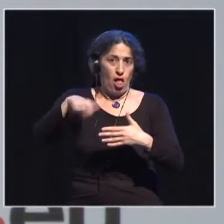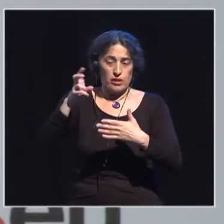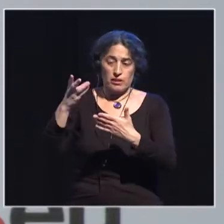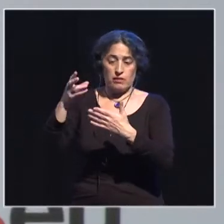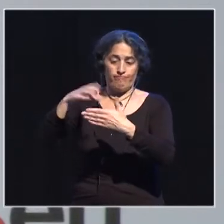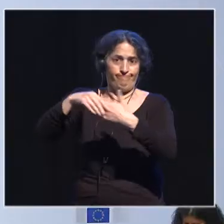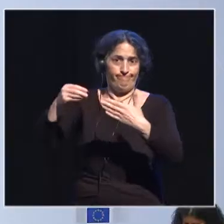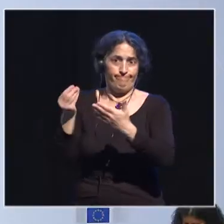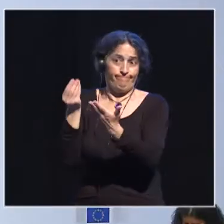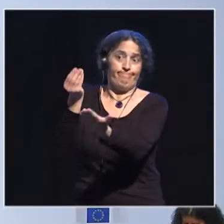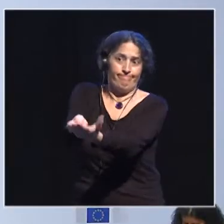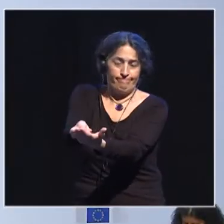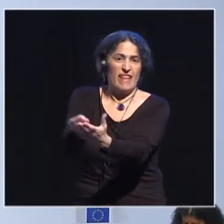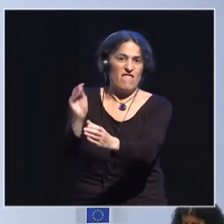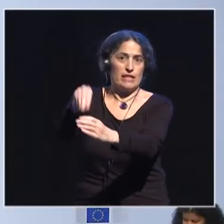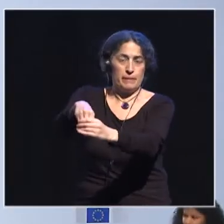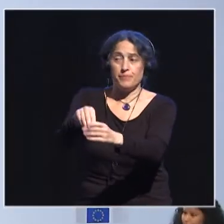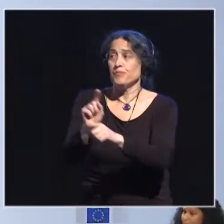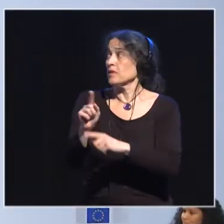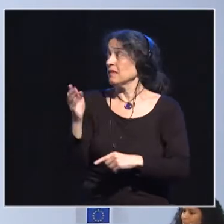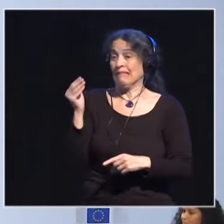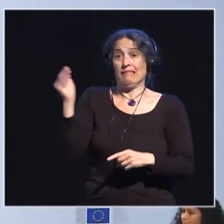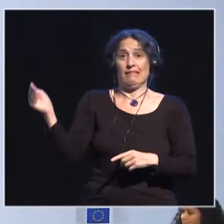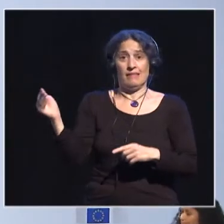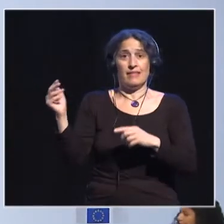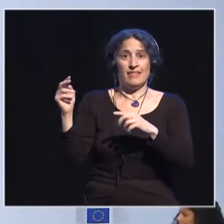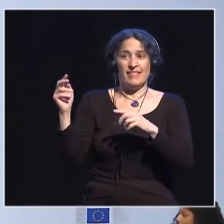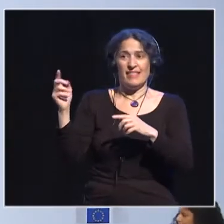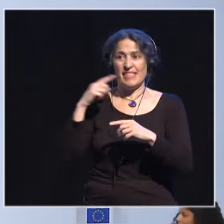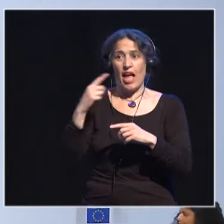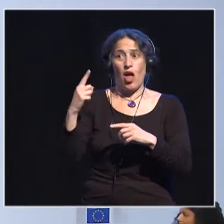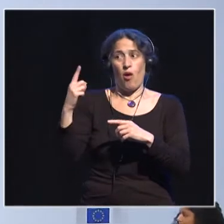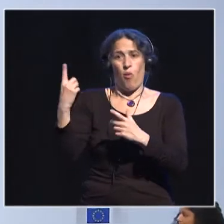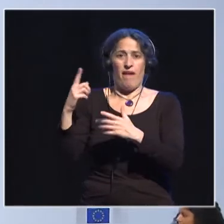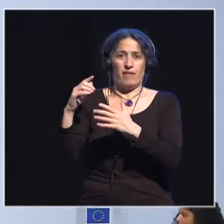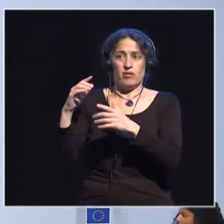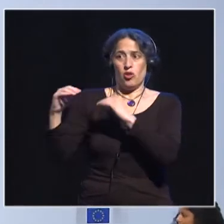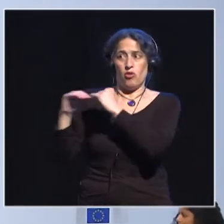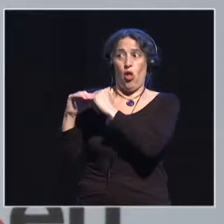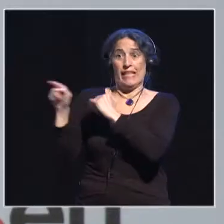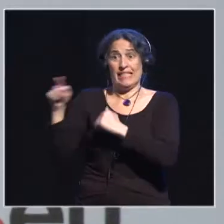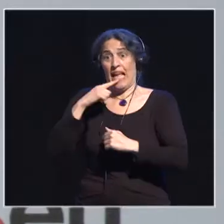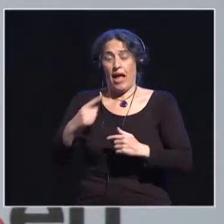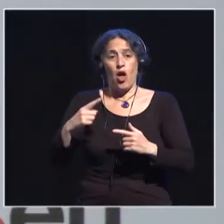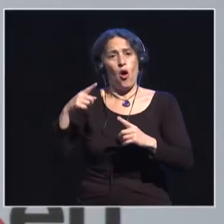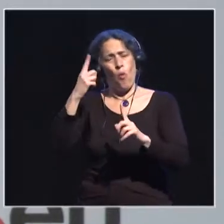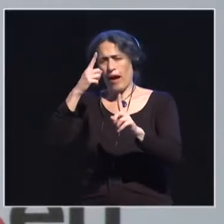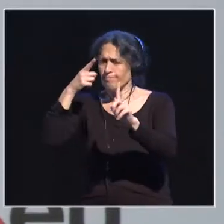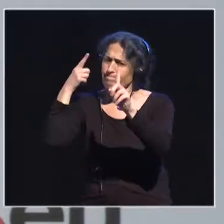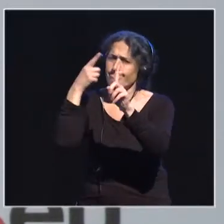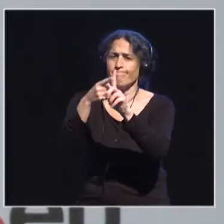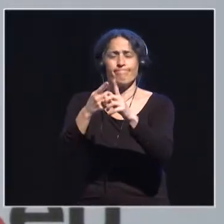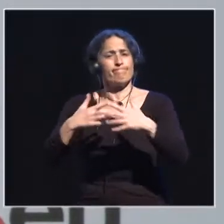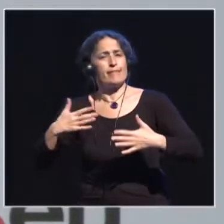Koller, who sits right in the front, has this as his mission in life. His job, his mission, his